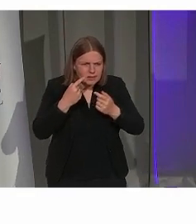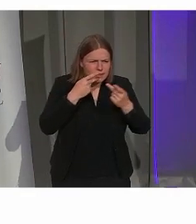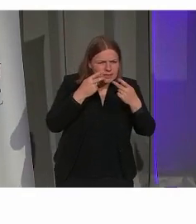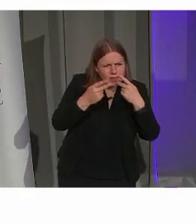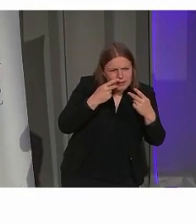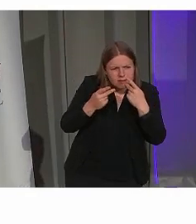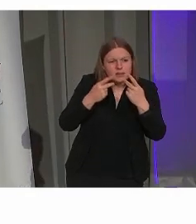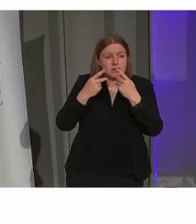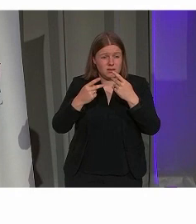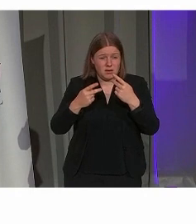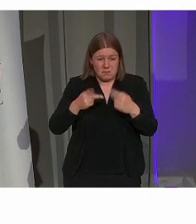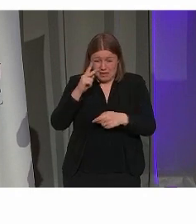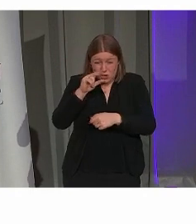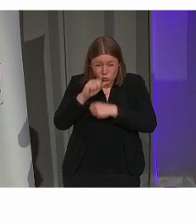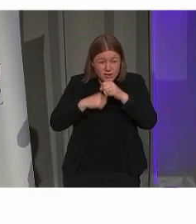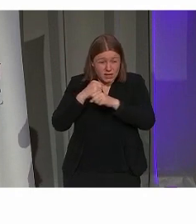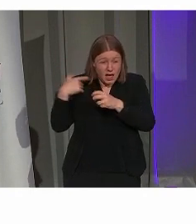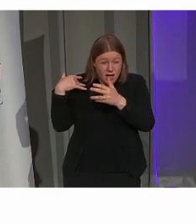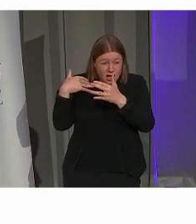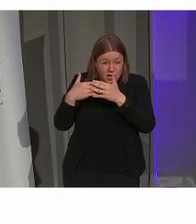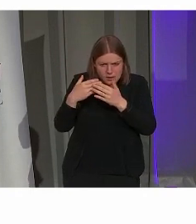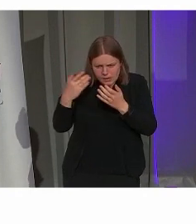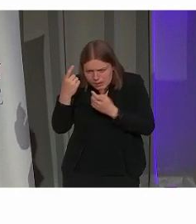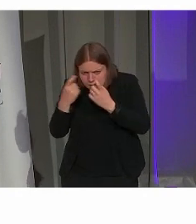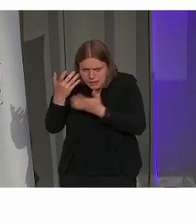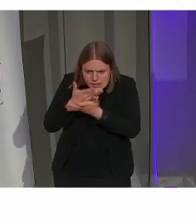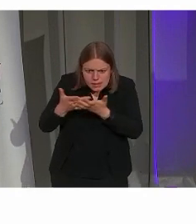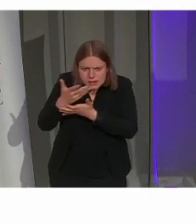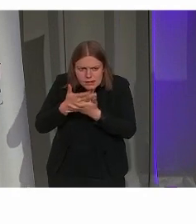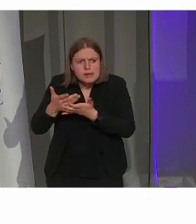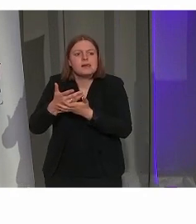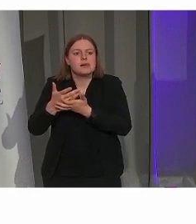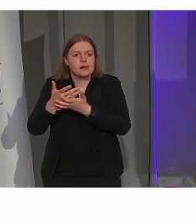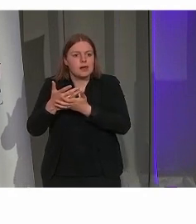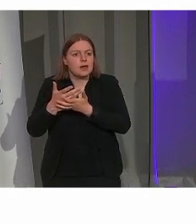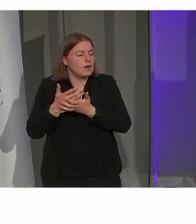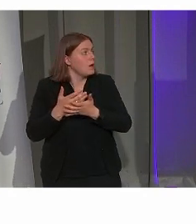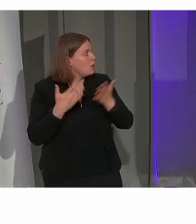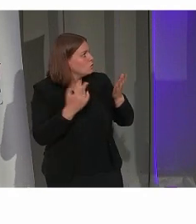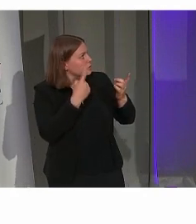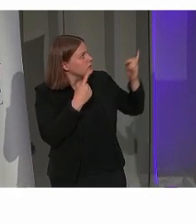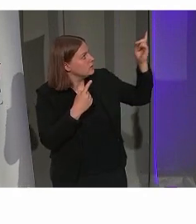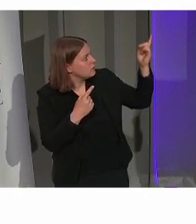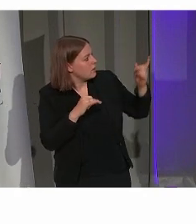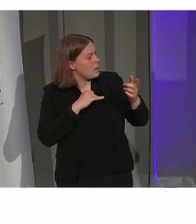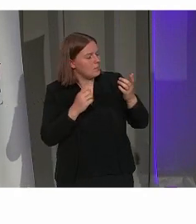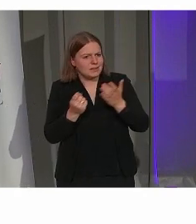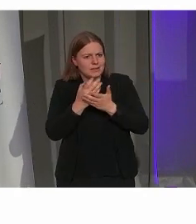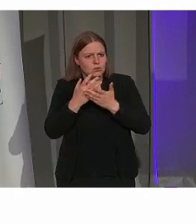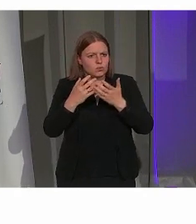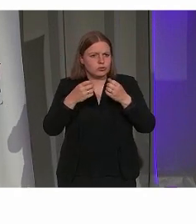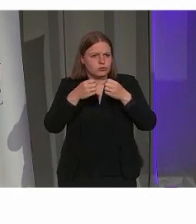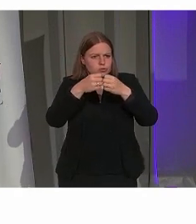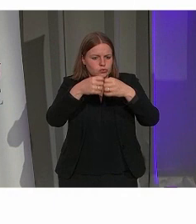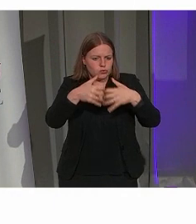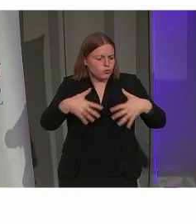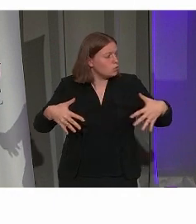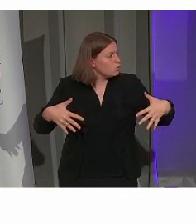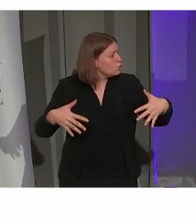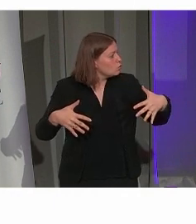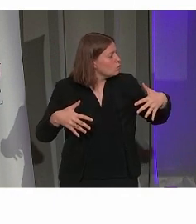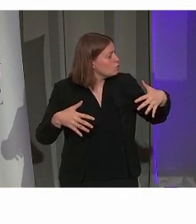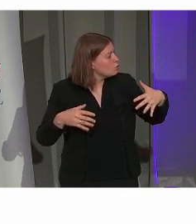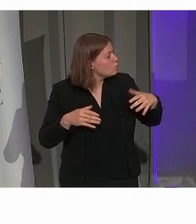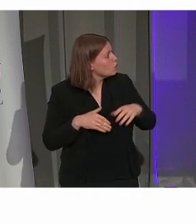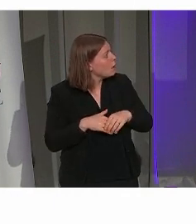existing steps to the north transept have been surmounted by a new structure, 2 sinusoid, if